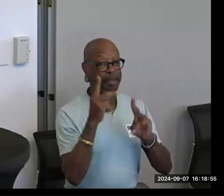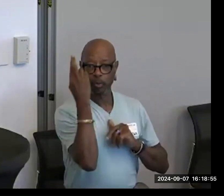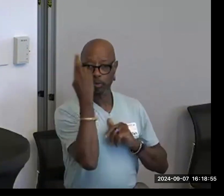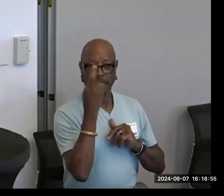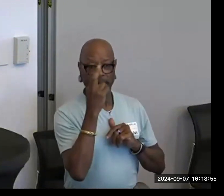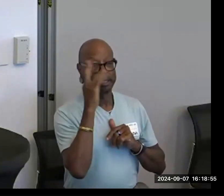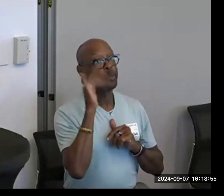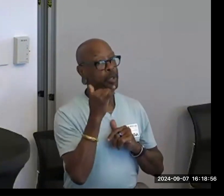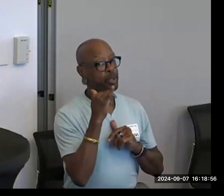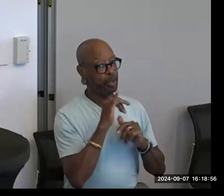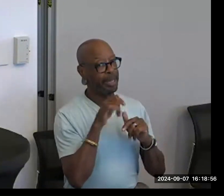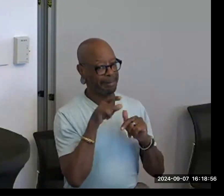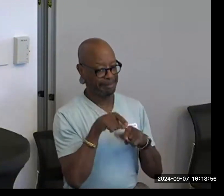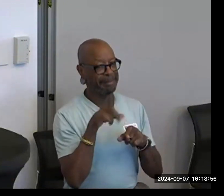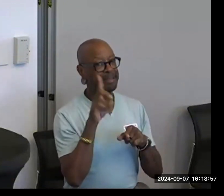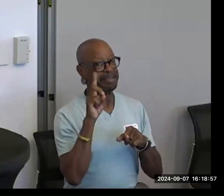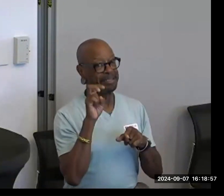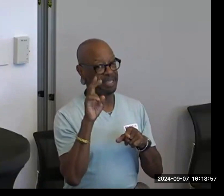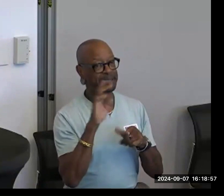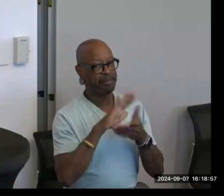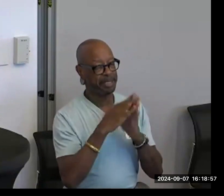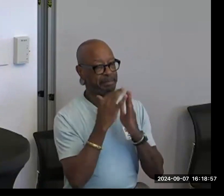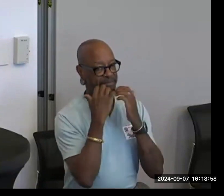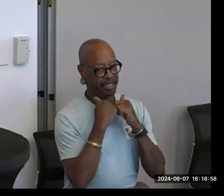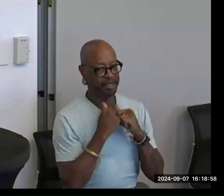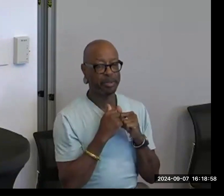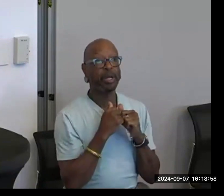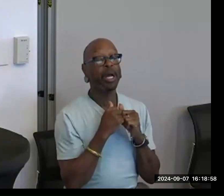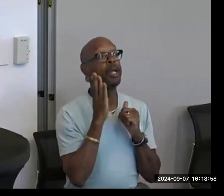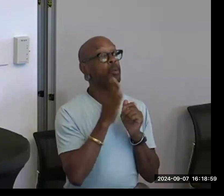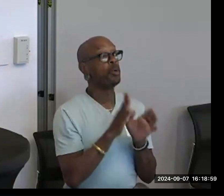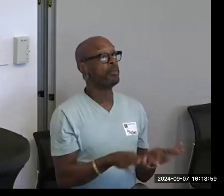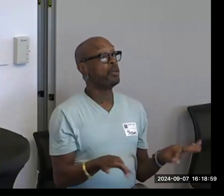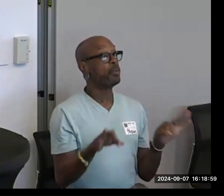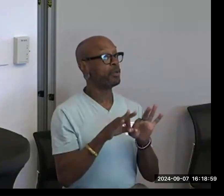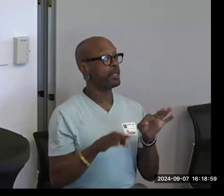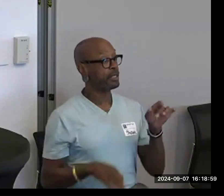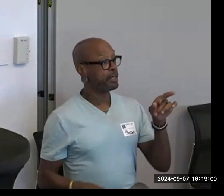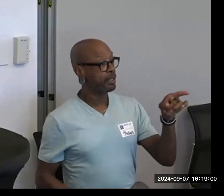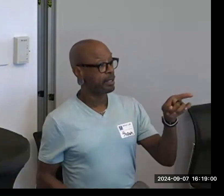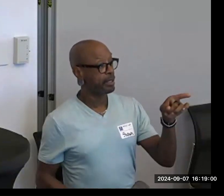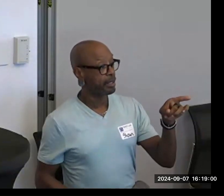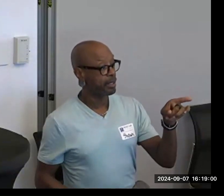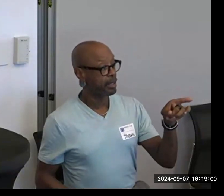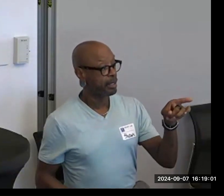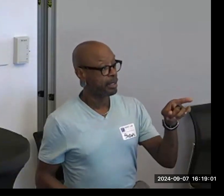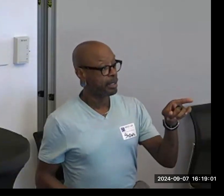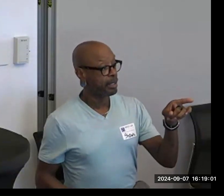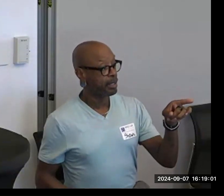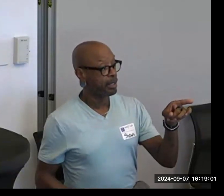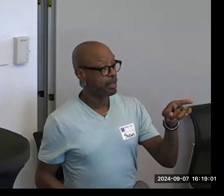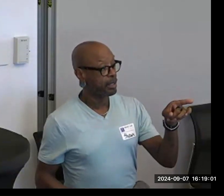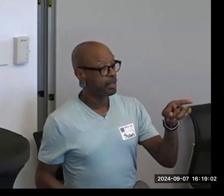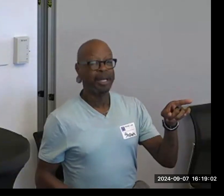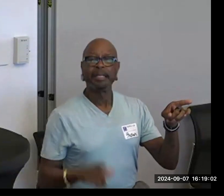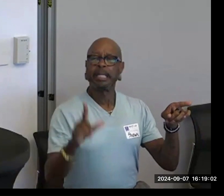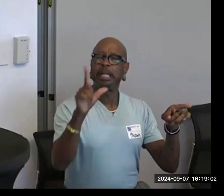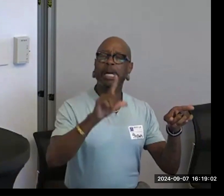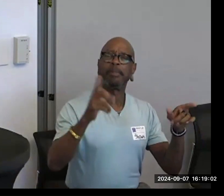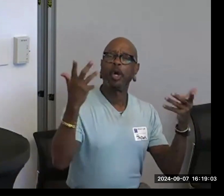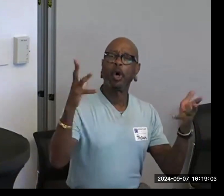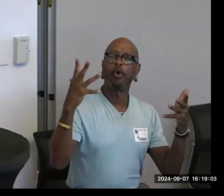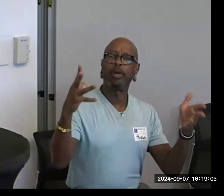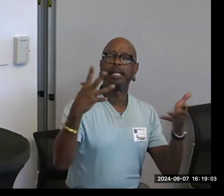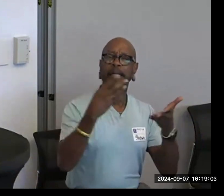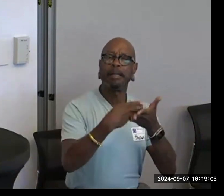really going to be valuable and will be worthwhile. The libraries are already buying them, correct? Sorry? Libraries?